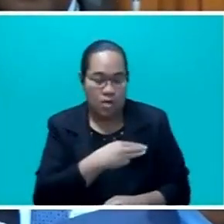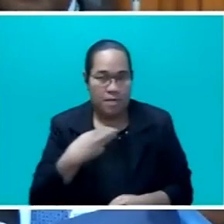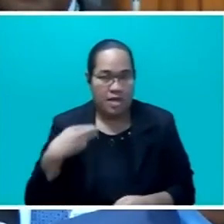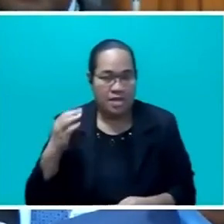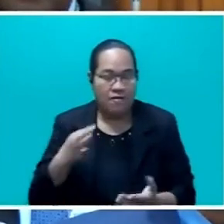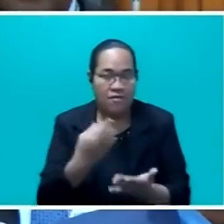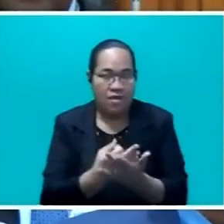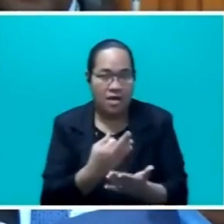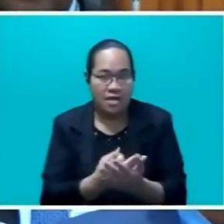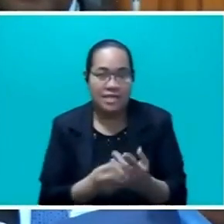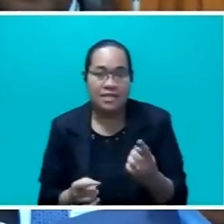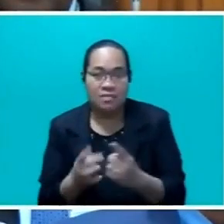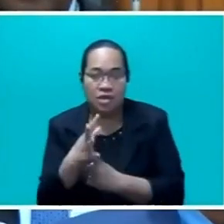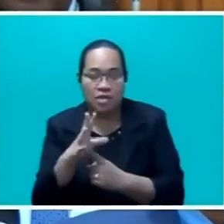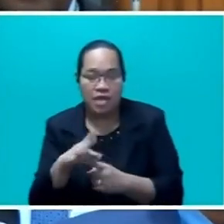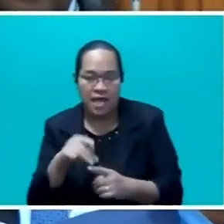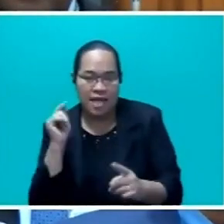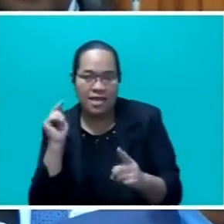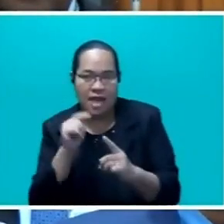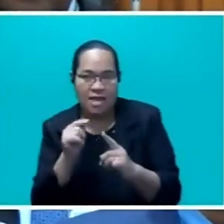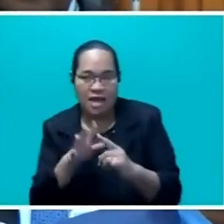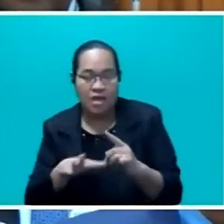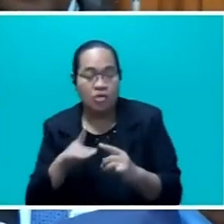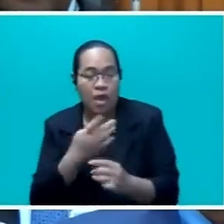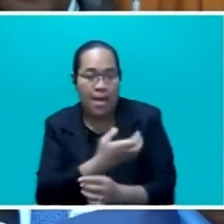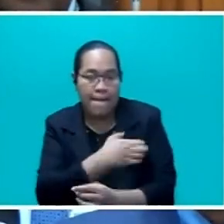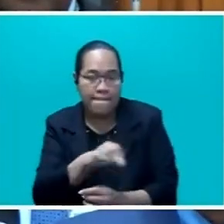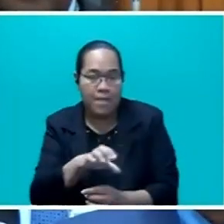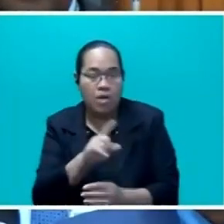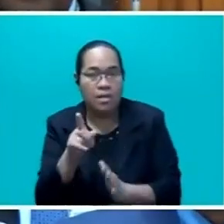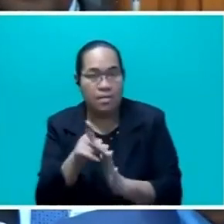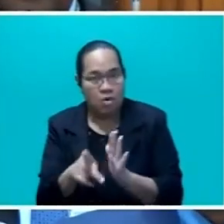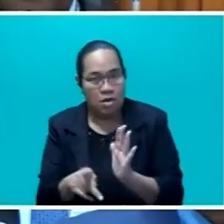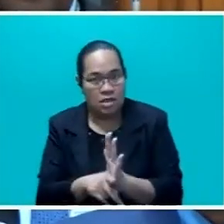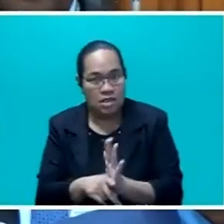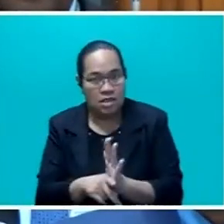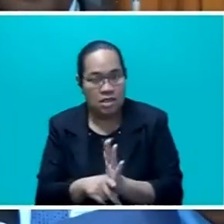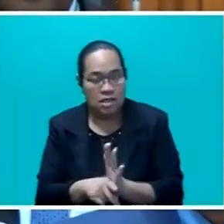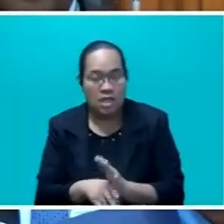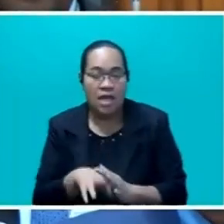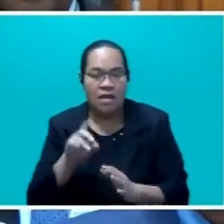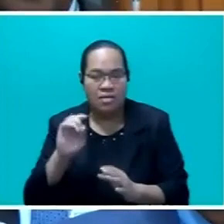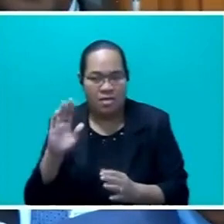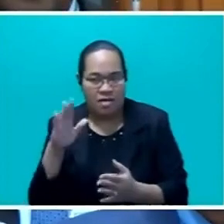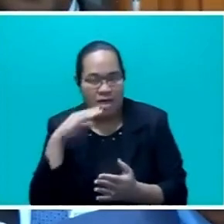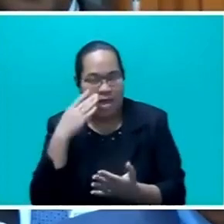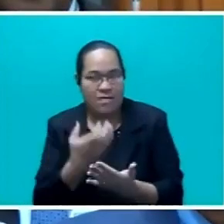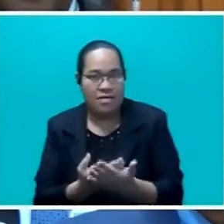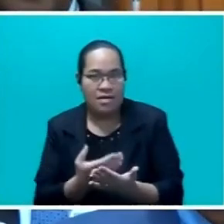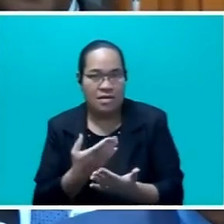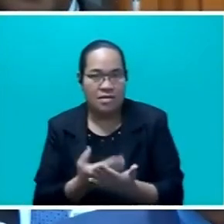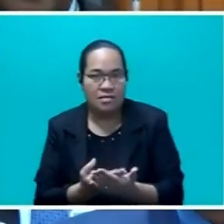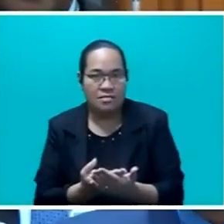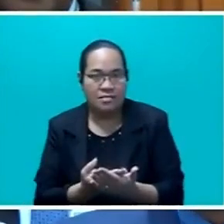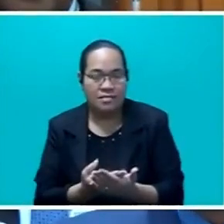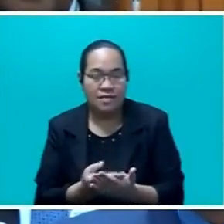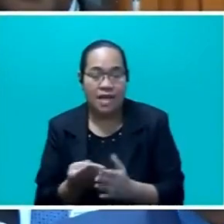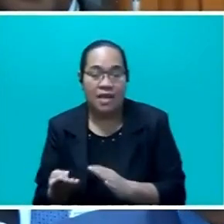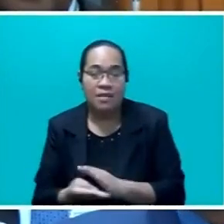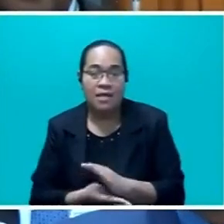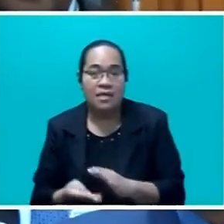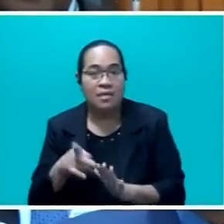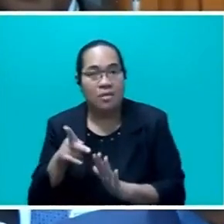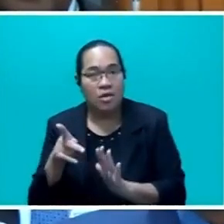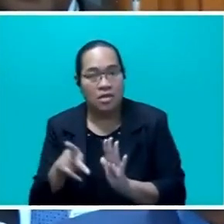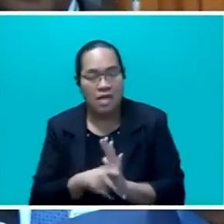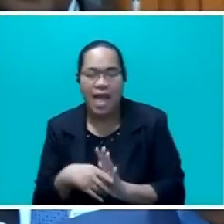of the targeted areas that will be needed to empower those policies that come out from those evidence-based, research-based policies. But there are